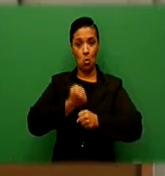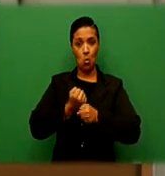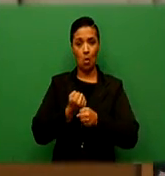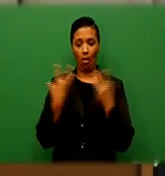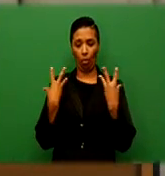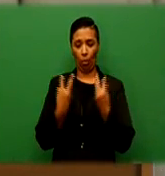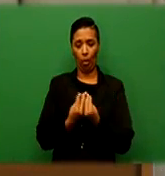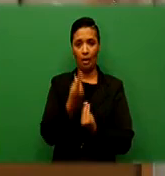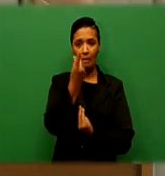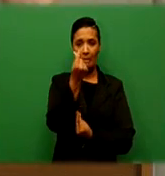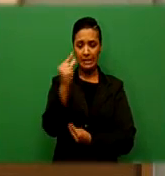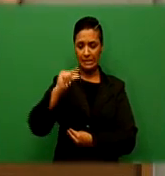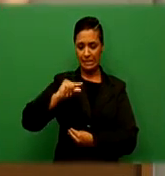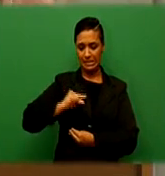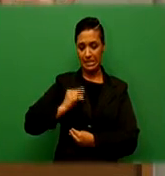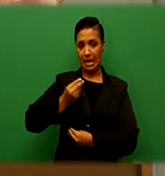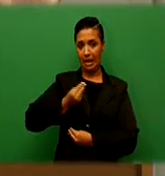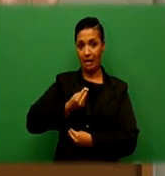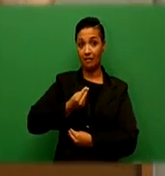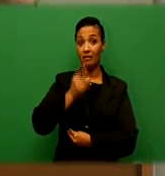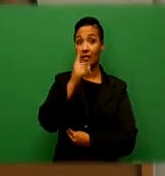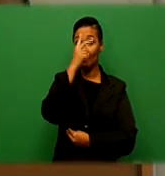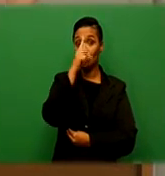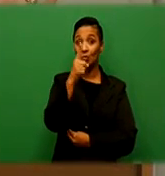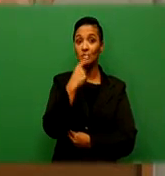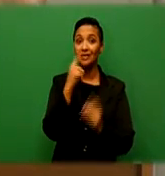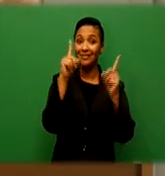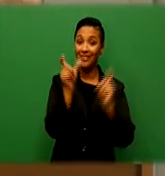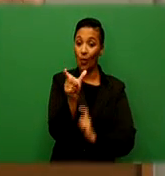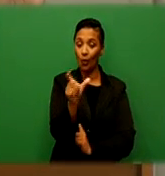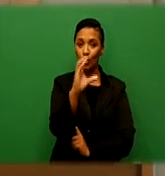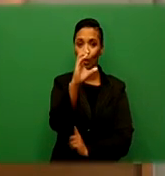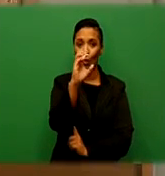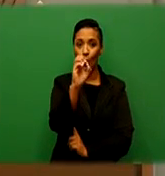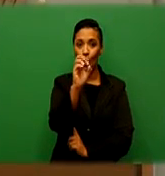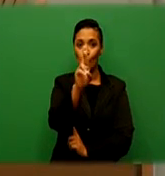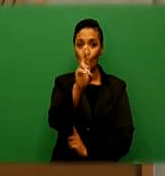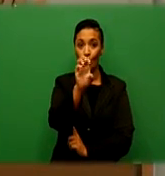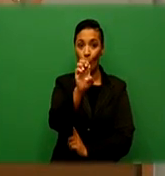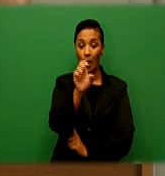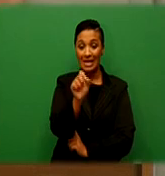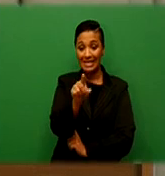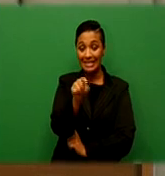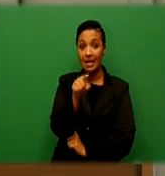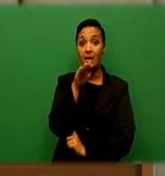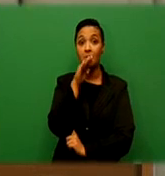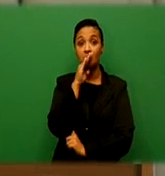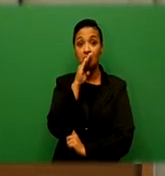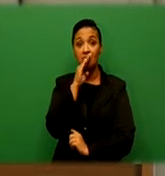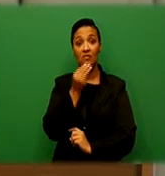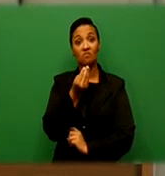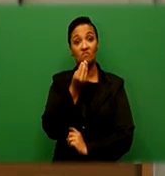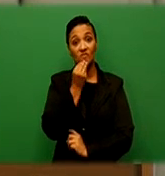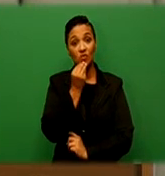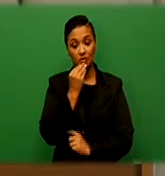You can put core aside because you see, you said core, and you have taken food, petrol, and electricity out